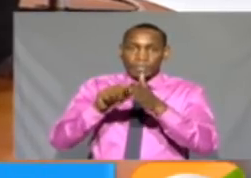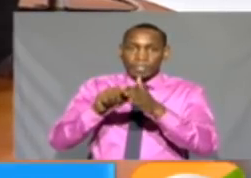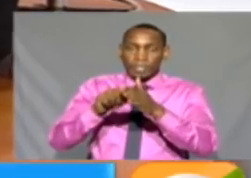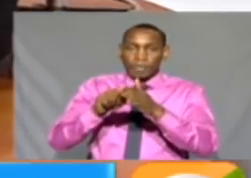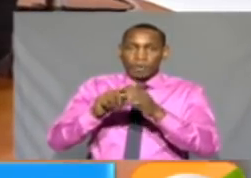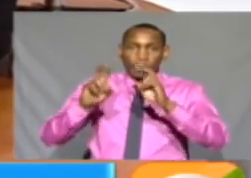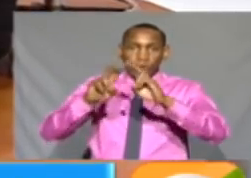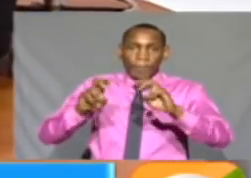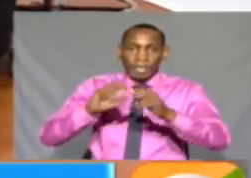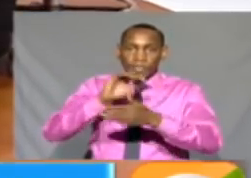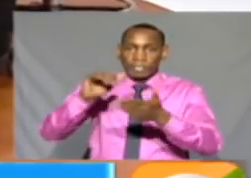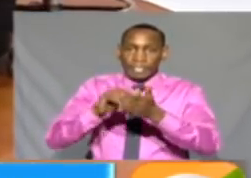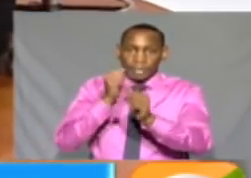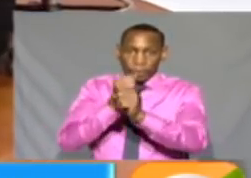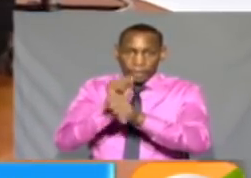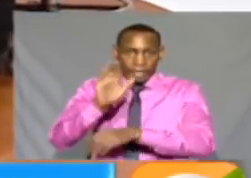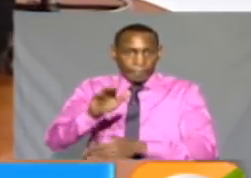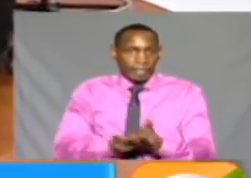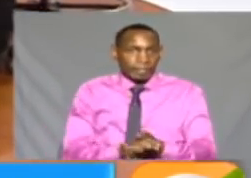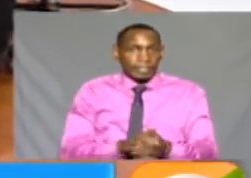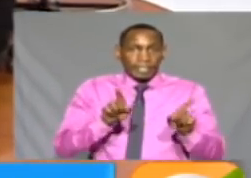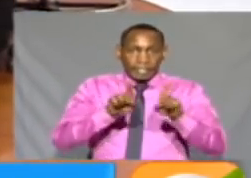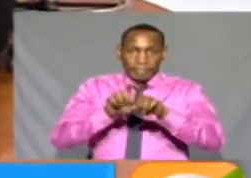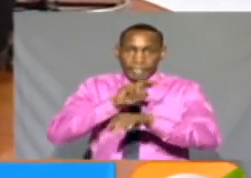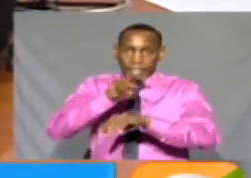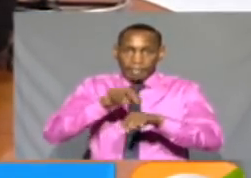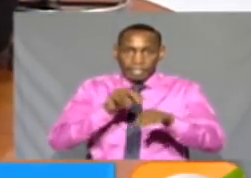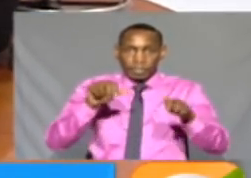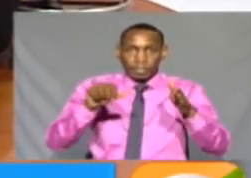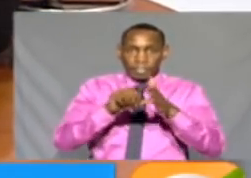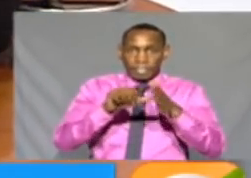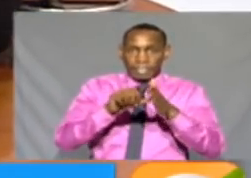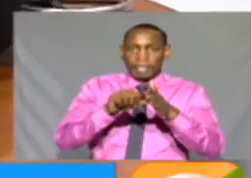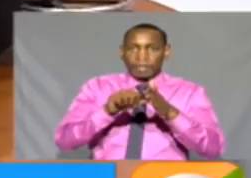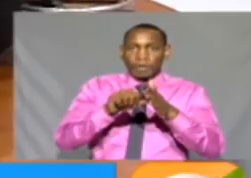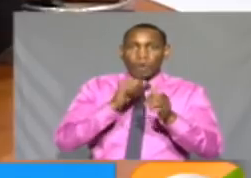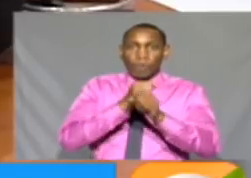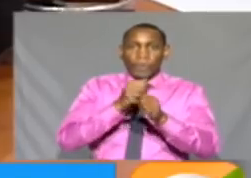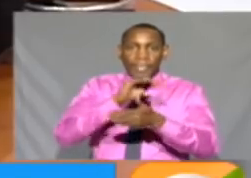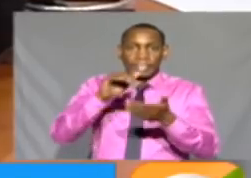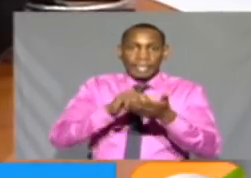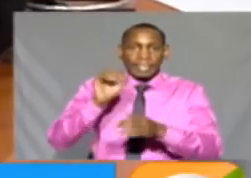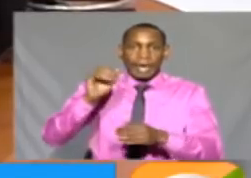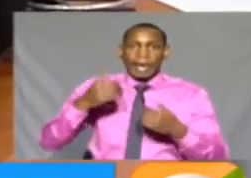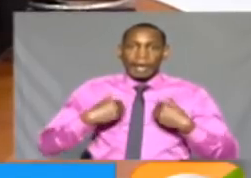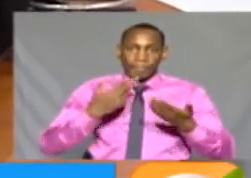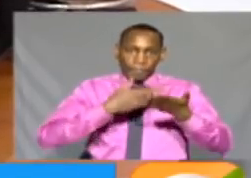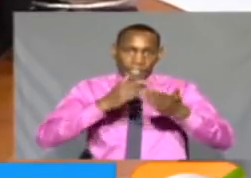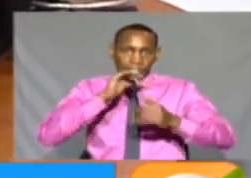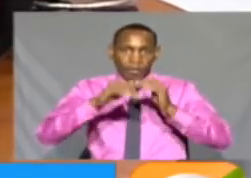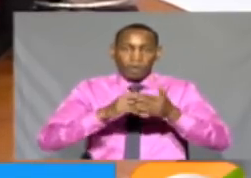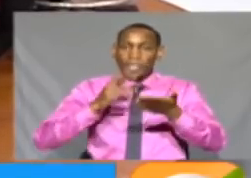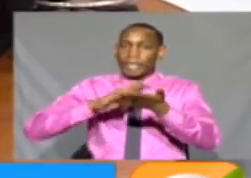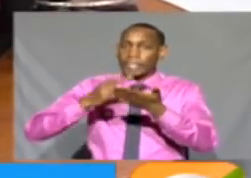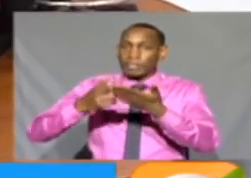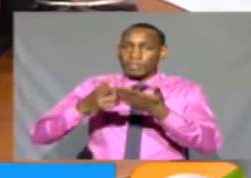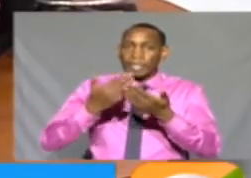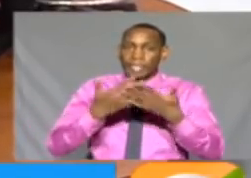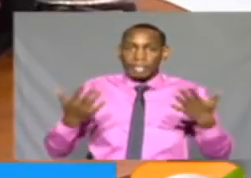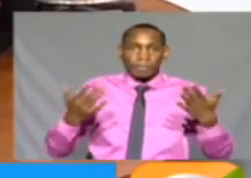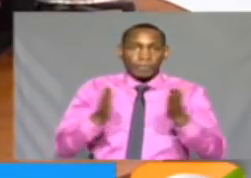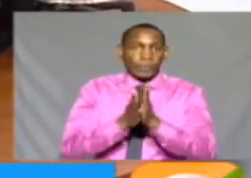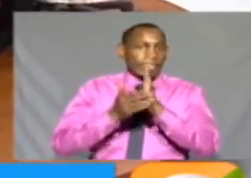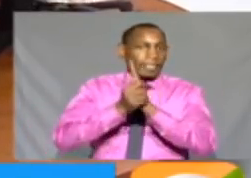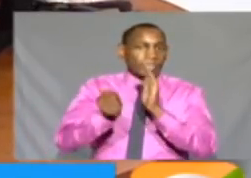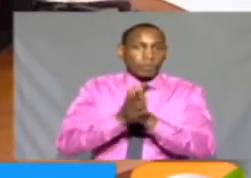Operations Center in this effort? It is the National Disaster Operations Center that should have the register of all resources, equipment,